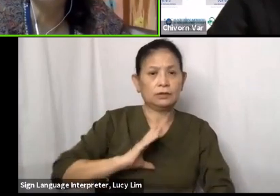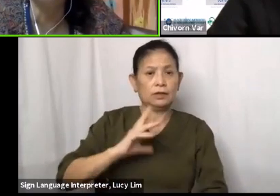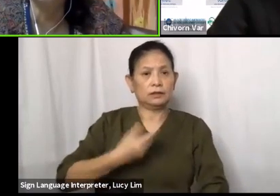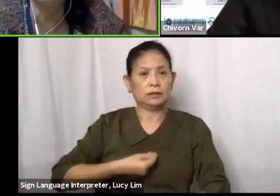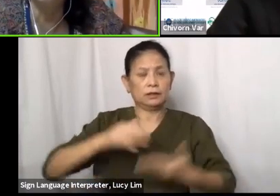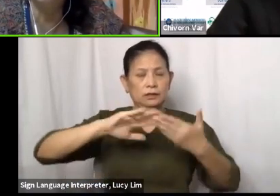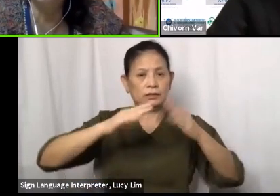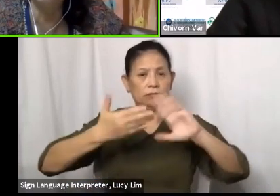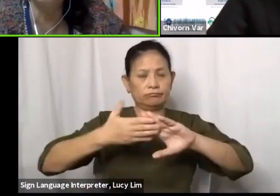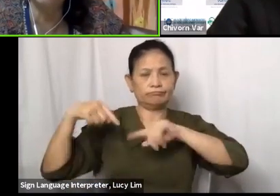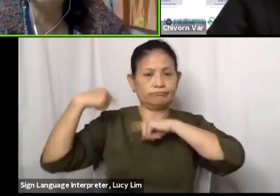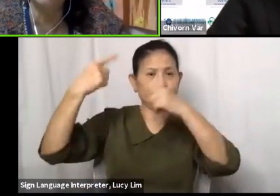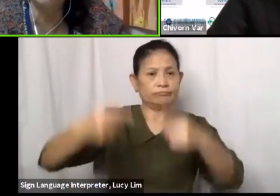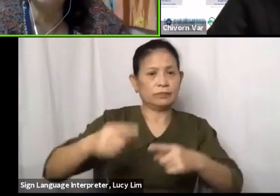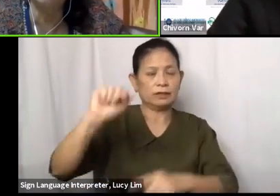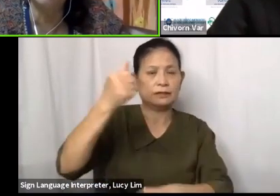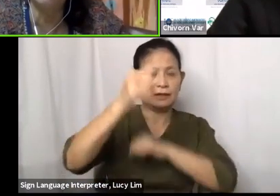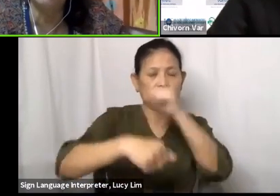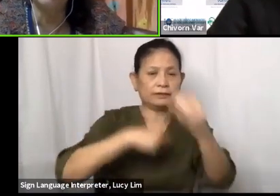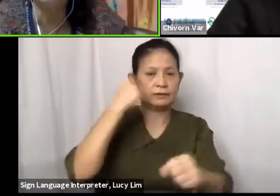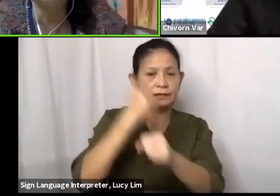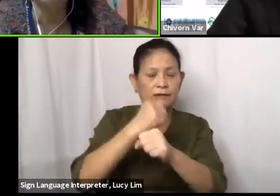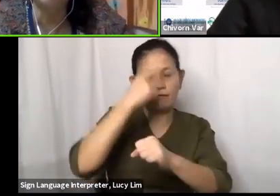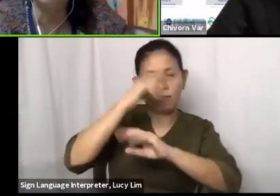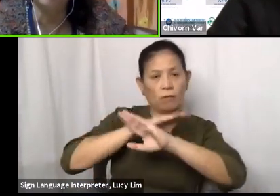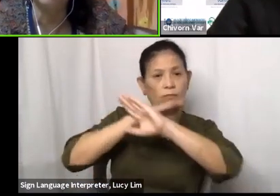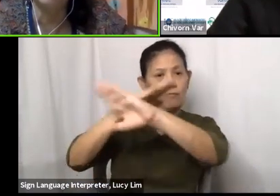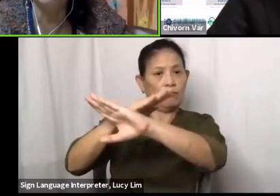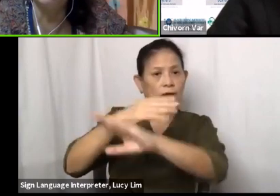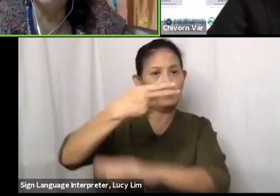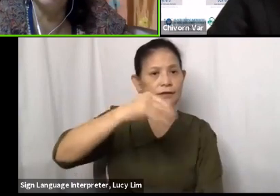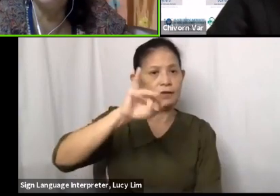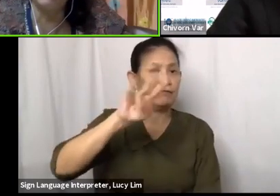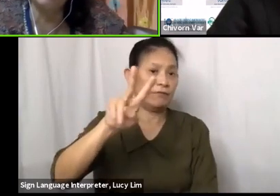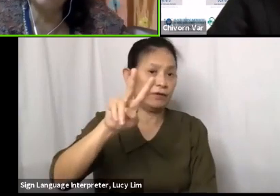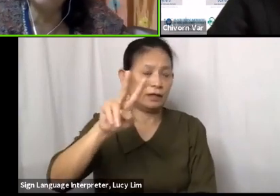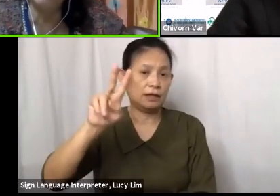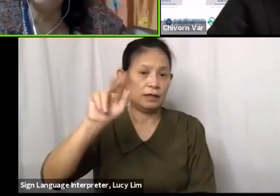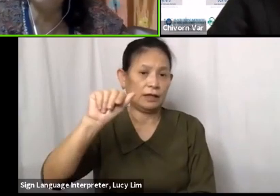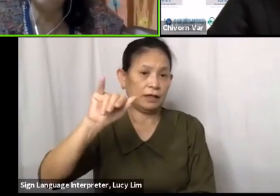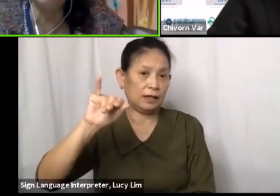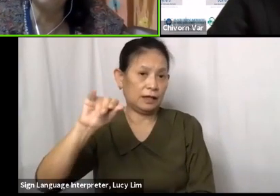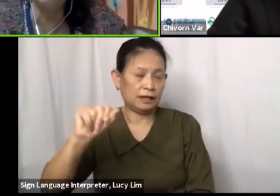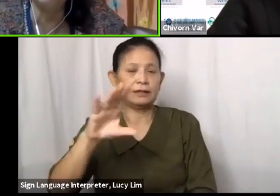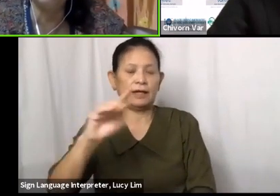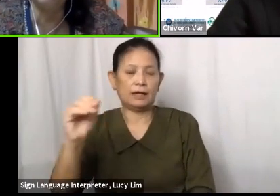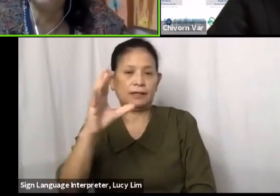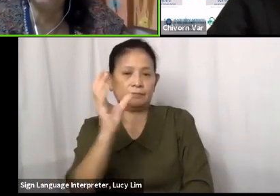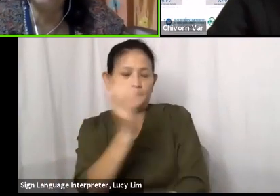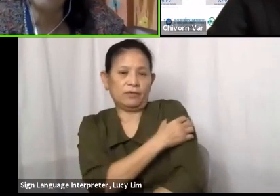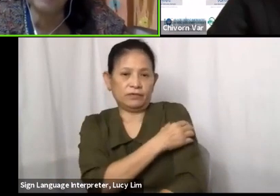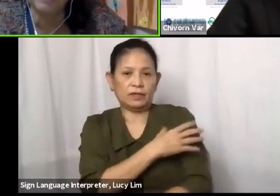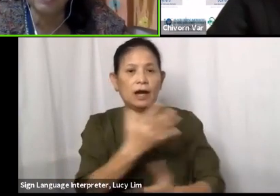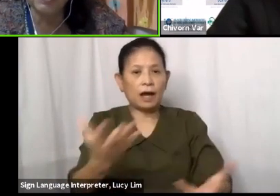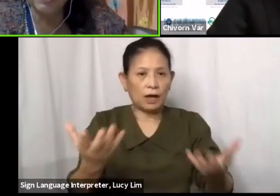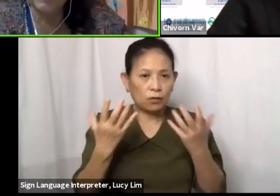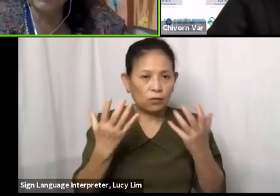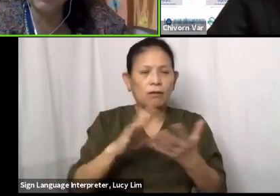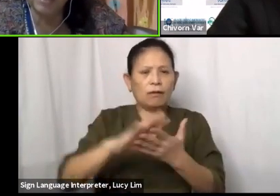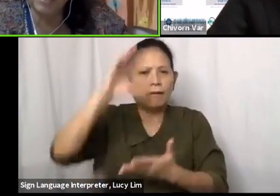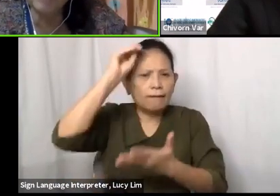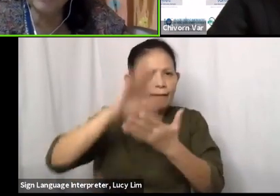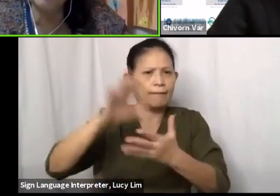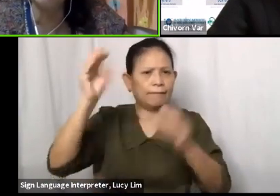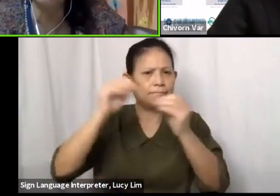10 years for HIV AIDS prevention and empowerment. And I want to learn more about gender identity.